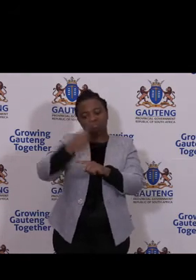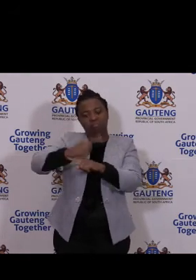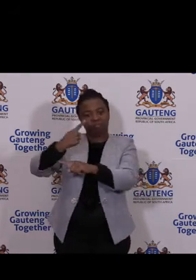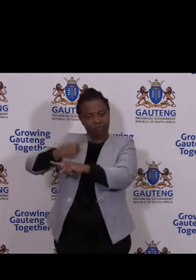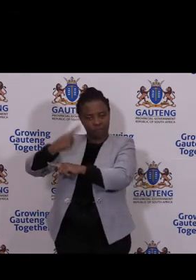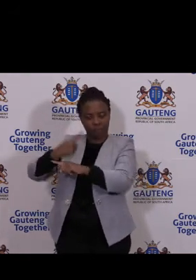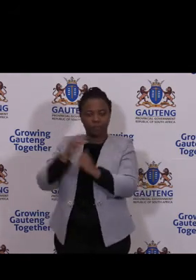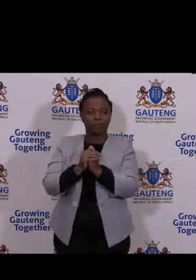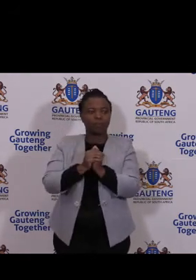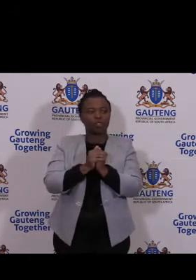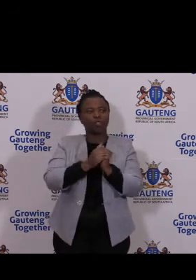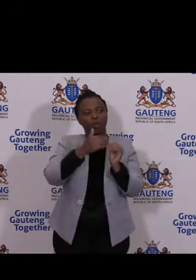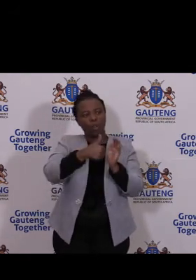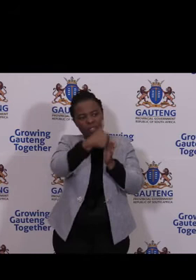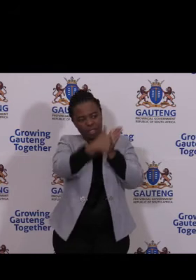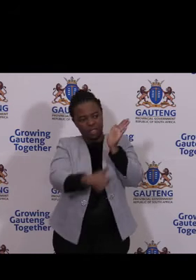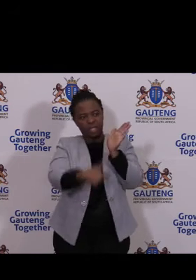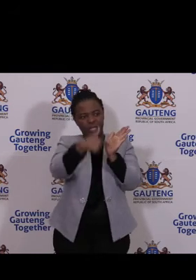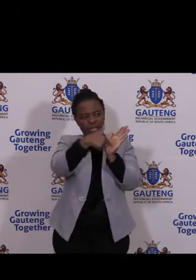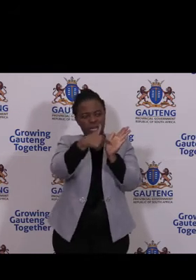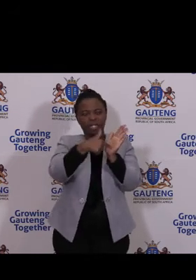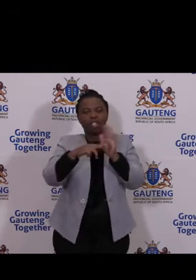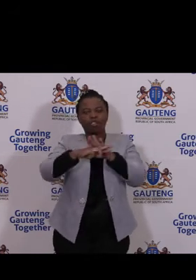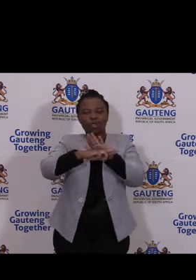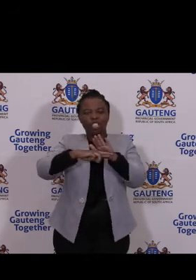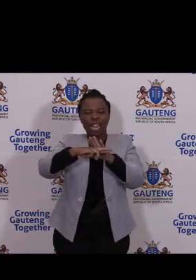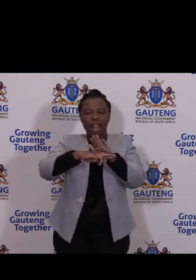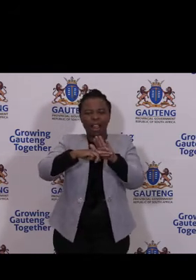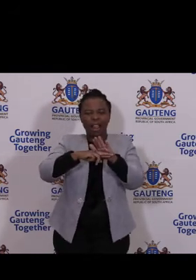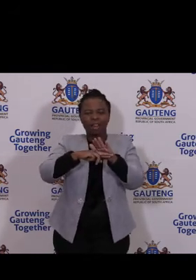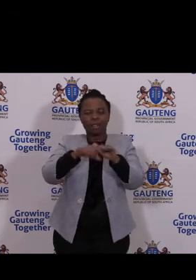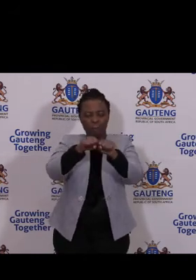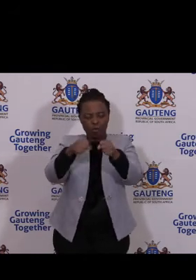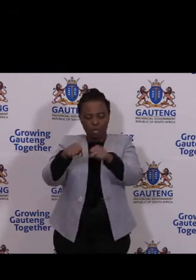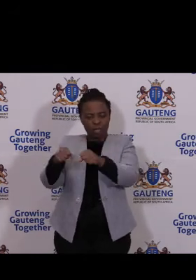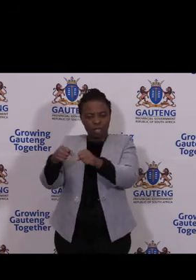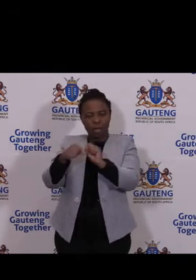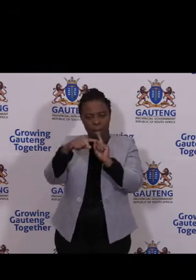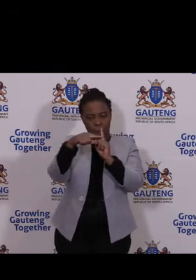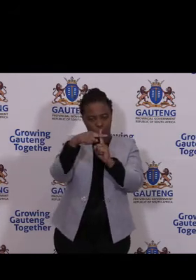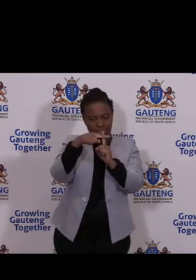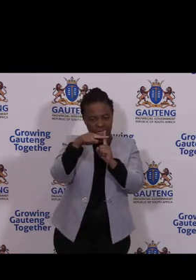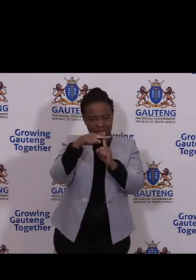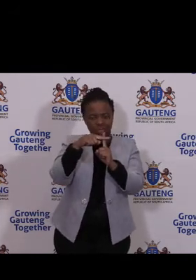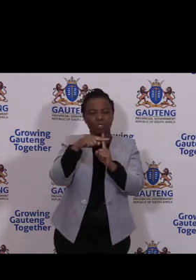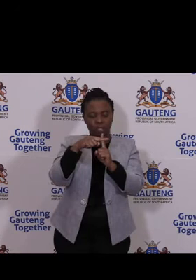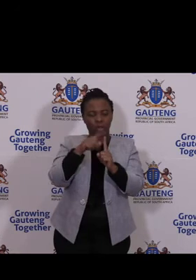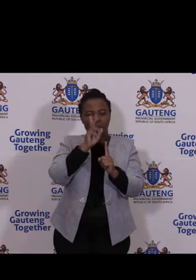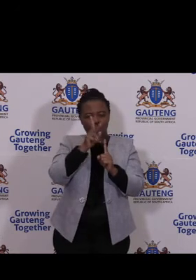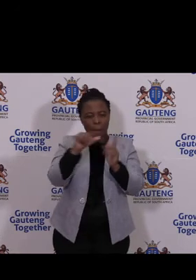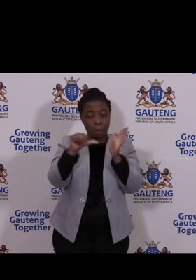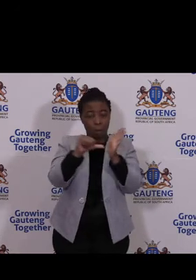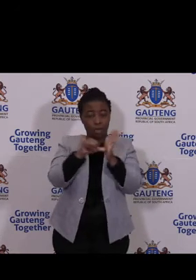This slide just indicates our regional breakdown of positive cases. It's also important to note the recovery rate